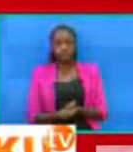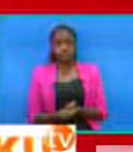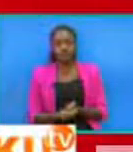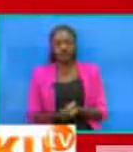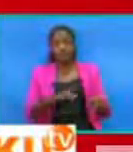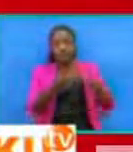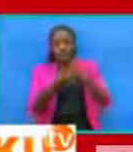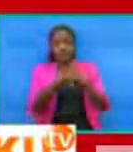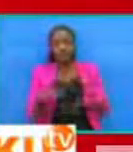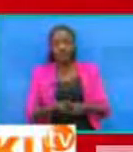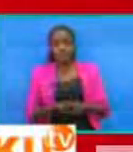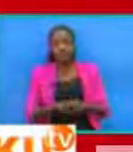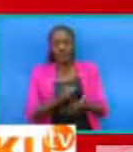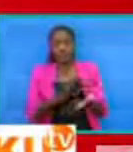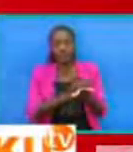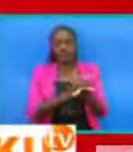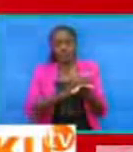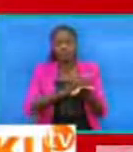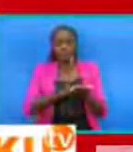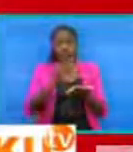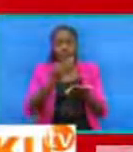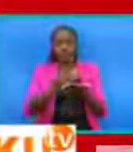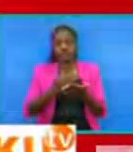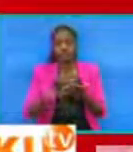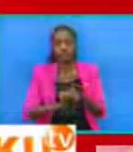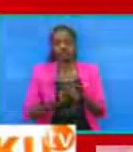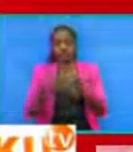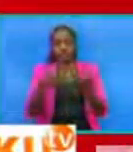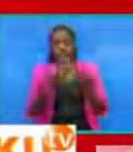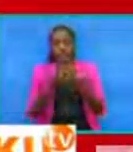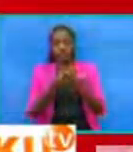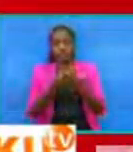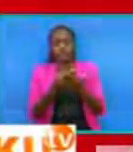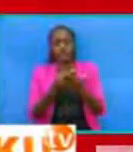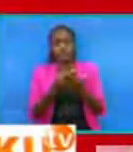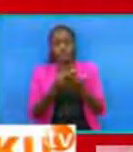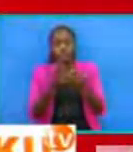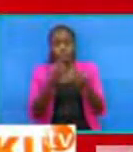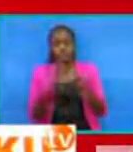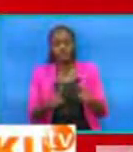Improved sensory perception and all that, but